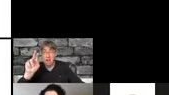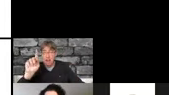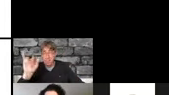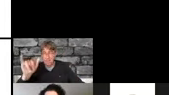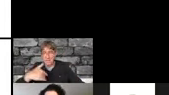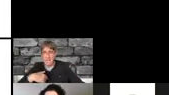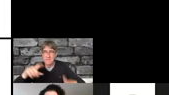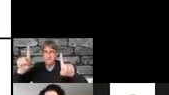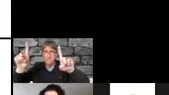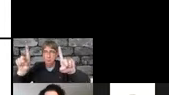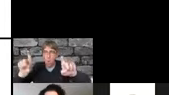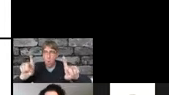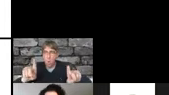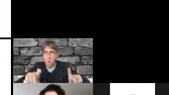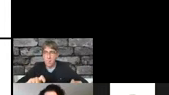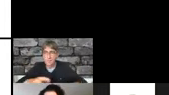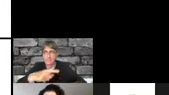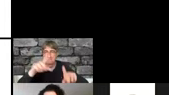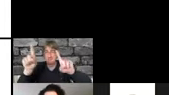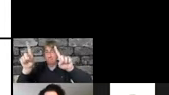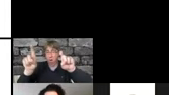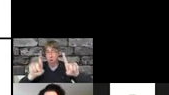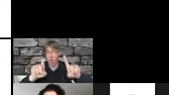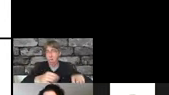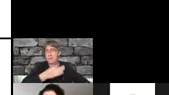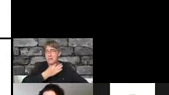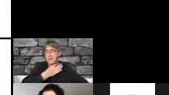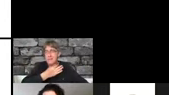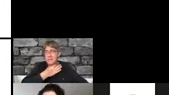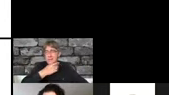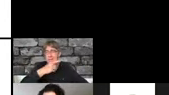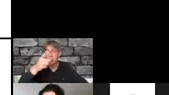are curious. What MBTA services do you use the